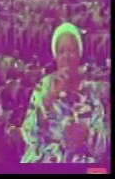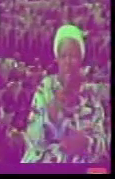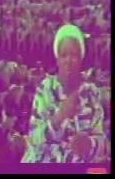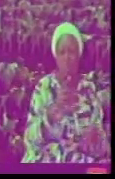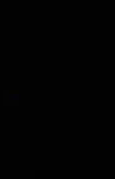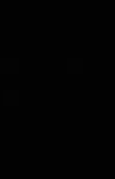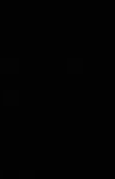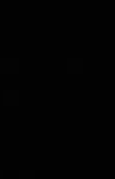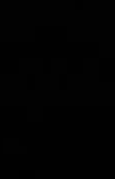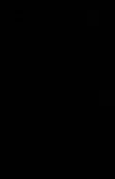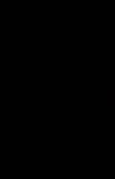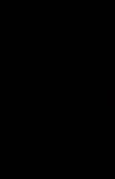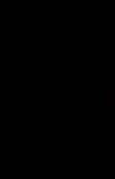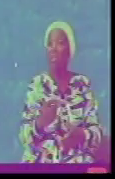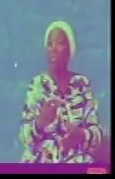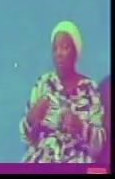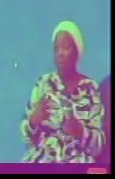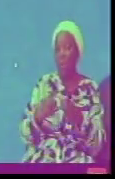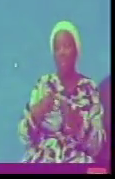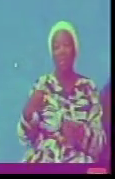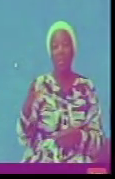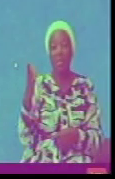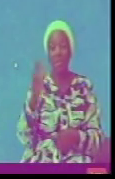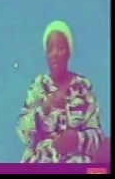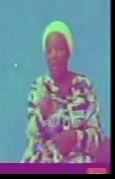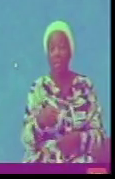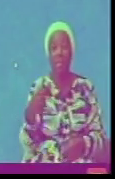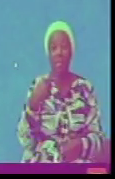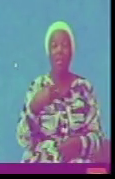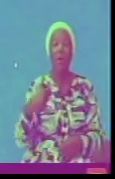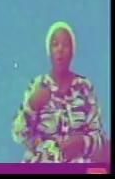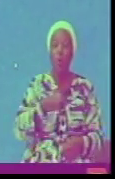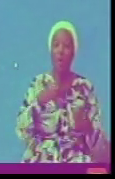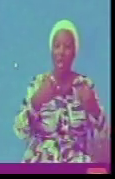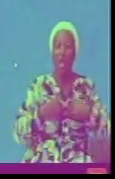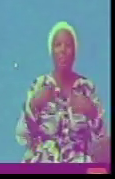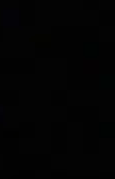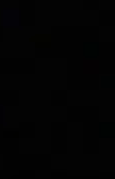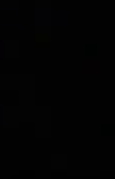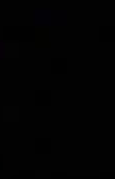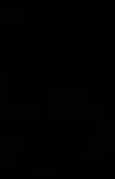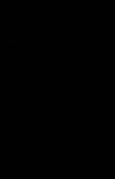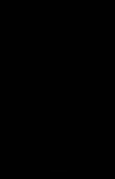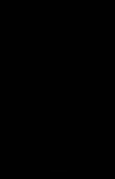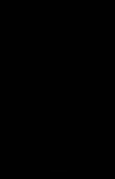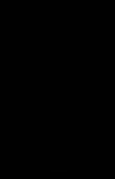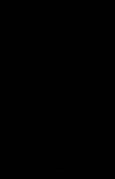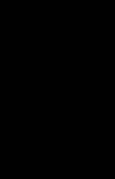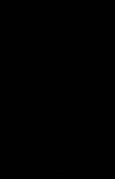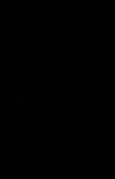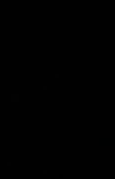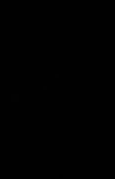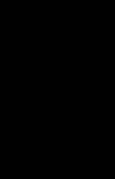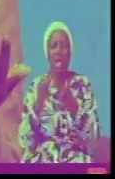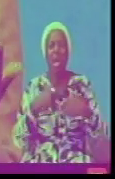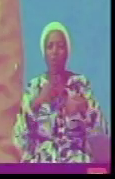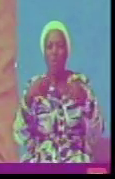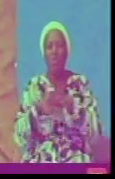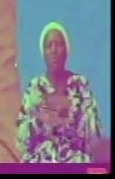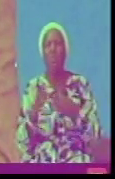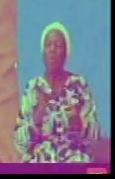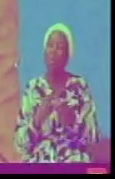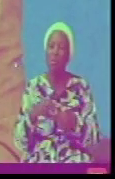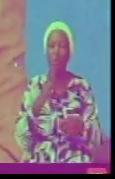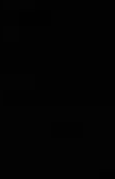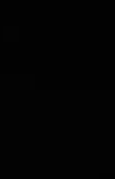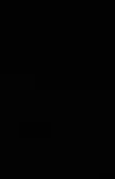religious people. Leave all that alone. He came and he said, we have sinned. And the